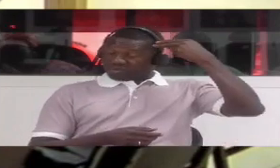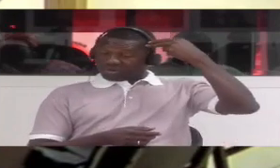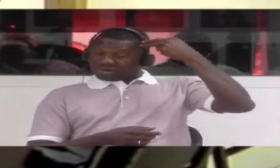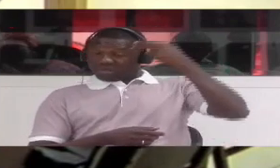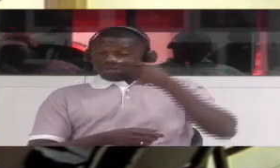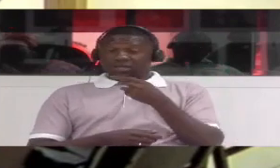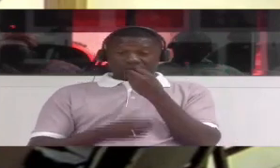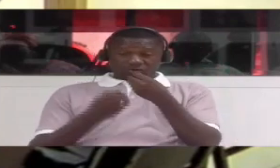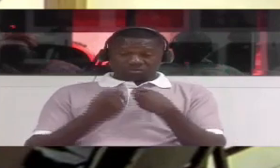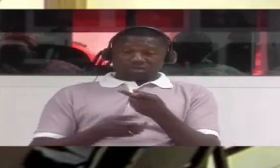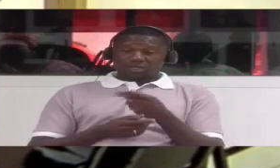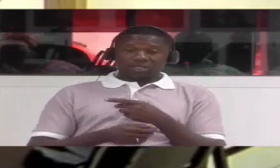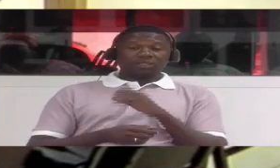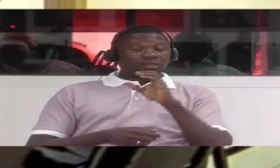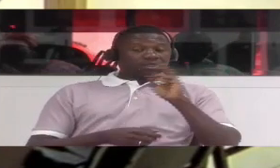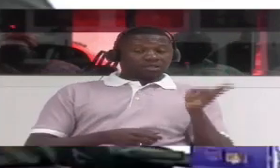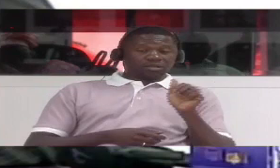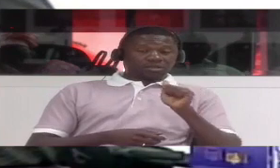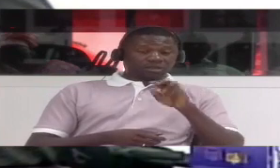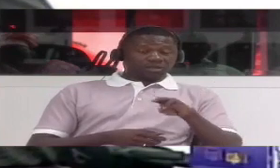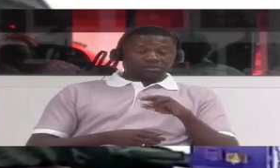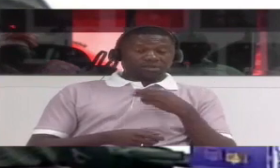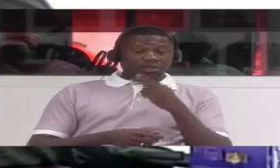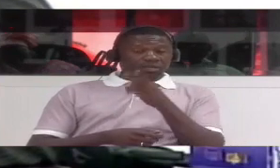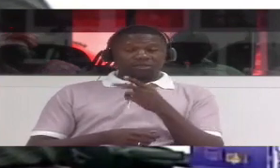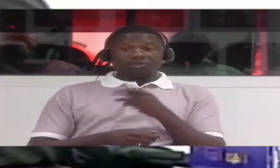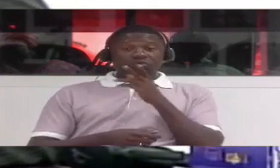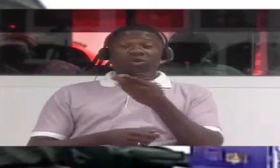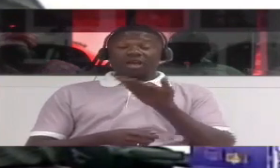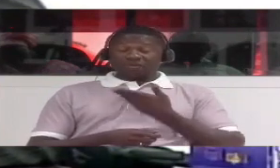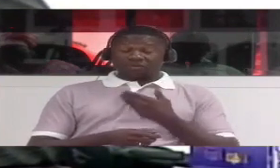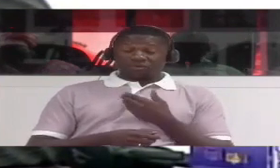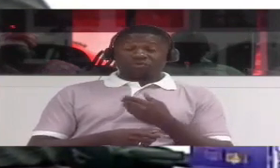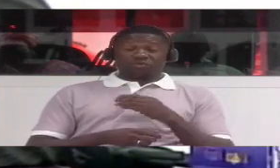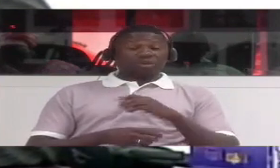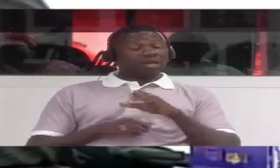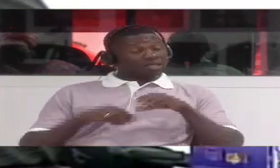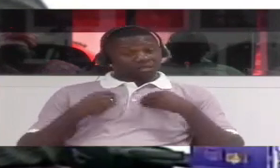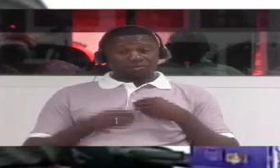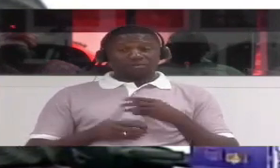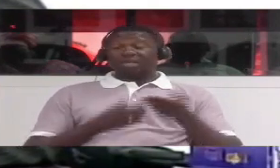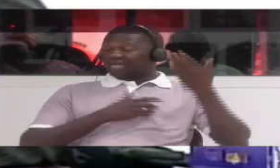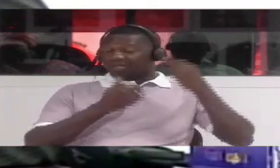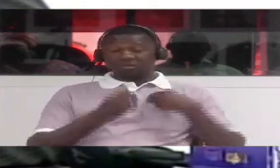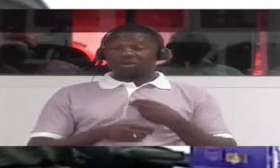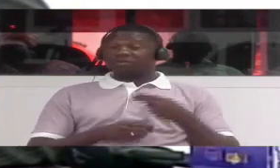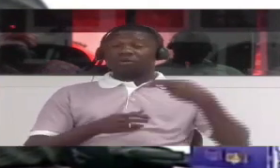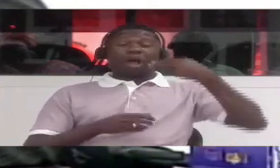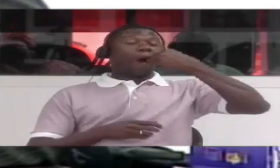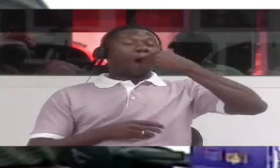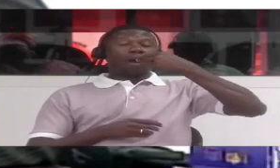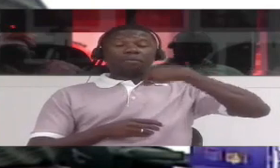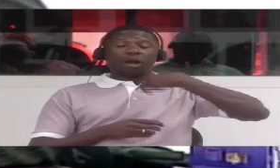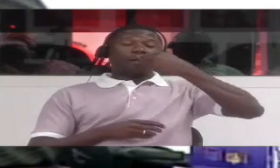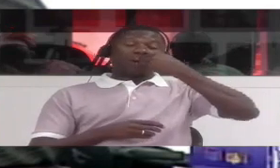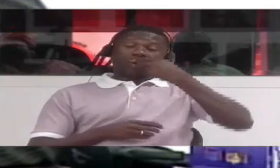you have to be here. I have been through worse things. They even put a gun in my mouth. So you haven't seen anything. So when